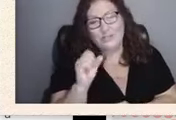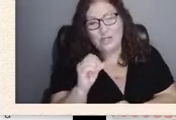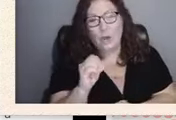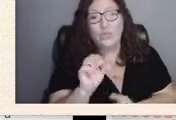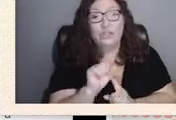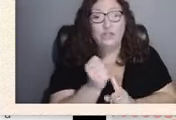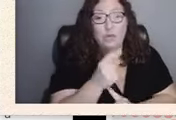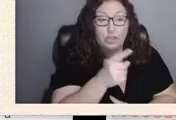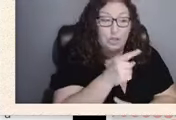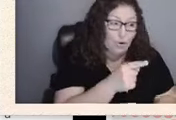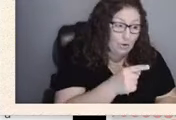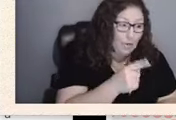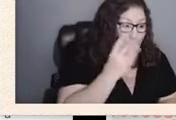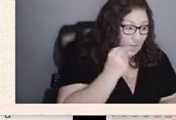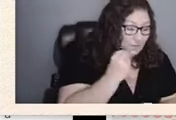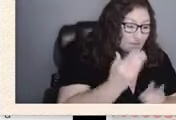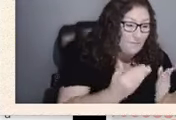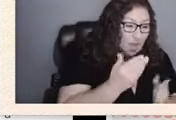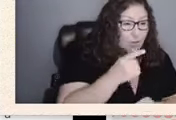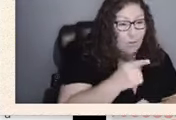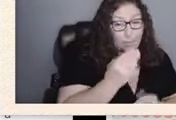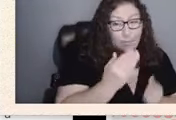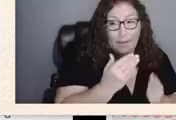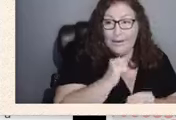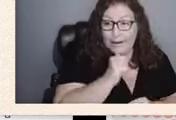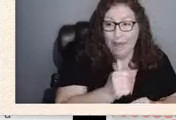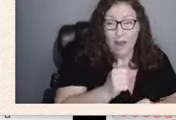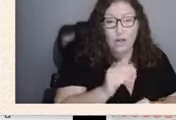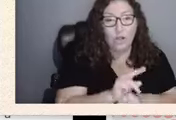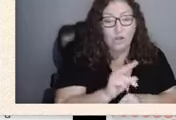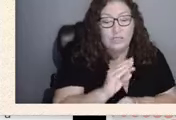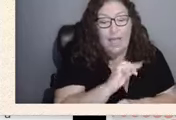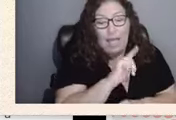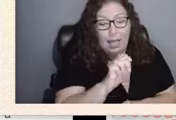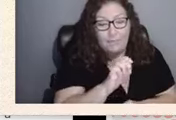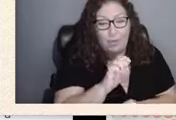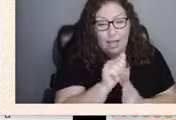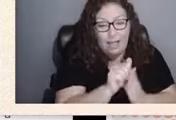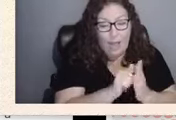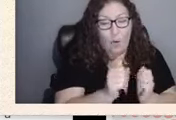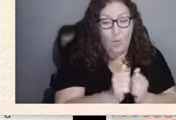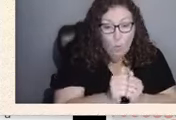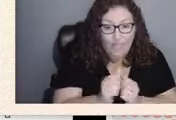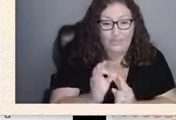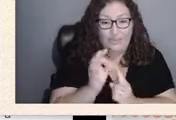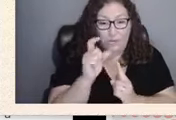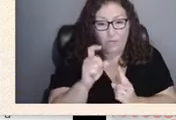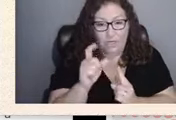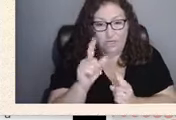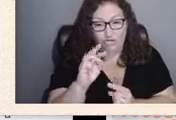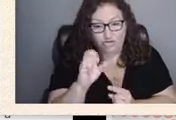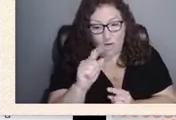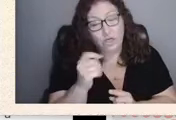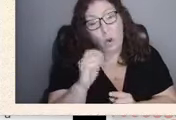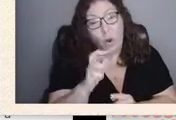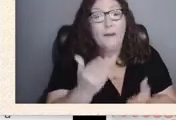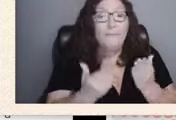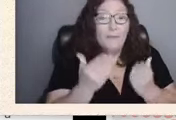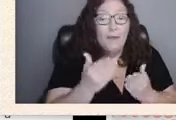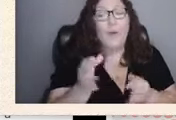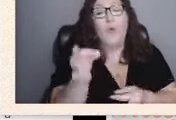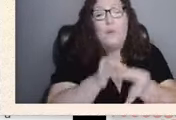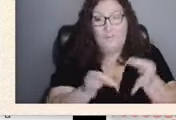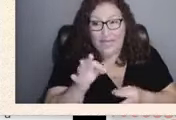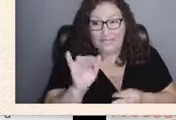you're in, you may or may not use an ABLE account along with the special needs trust, or this might be a replacement for a special needs trust. We